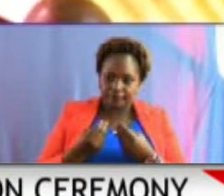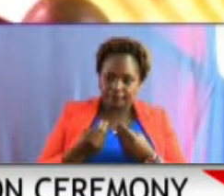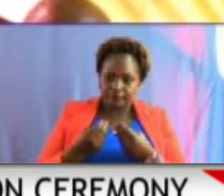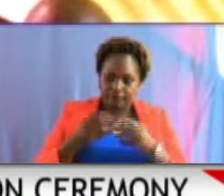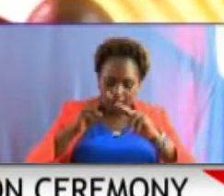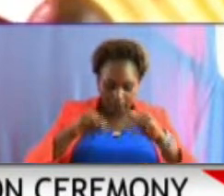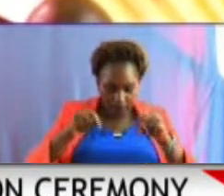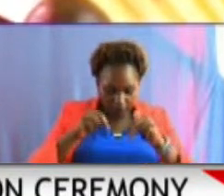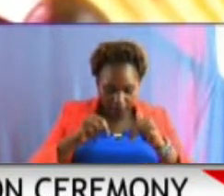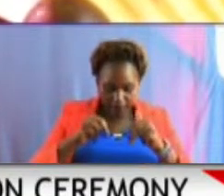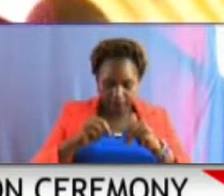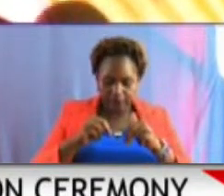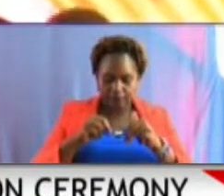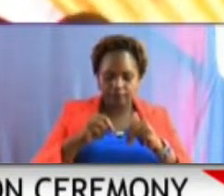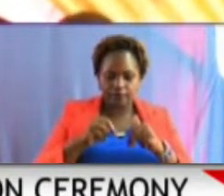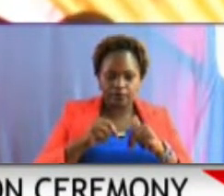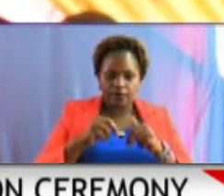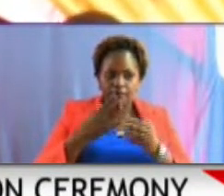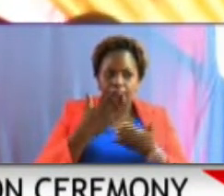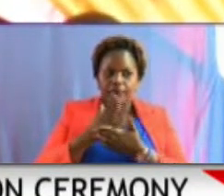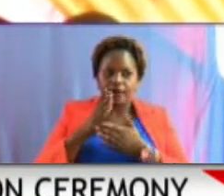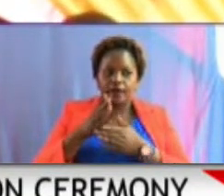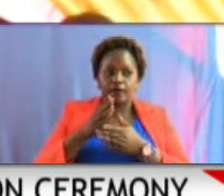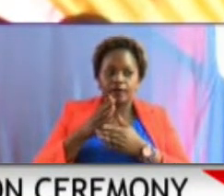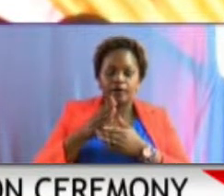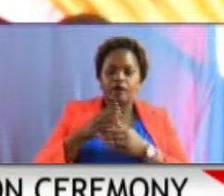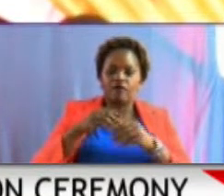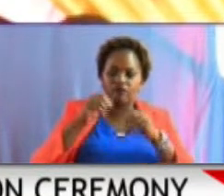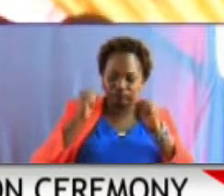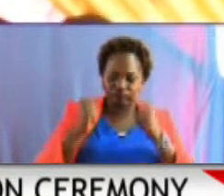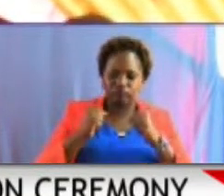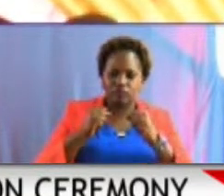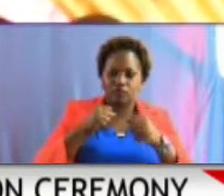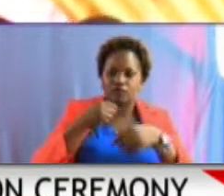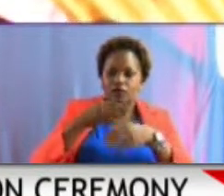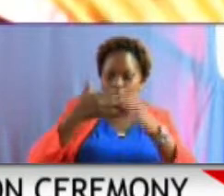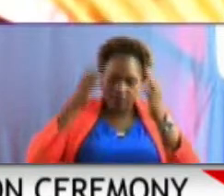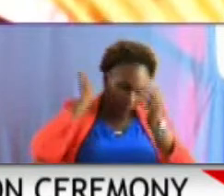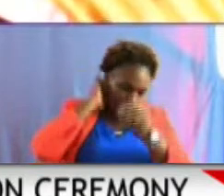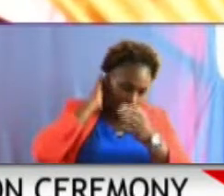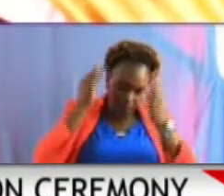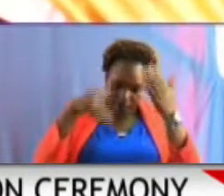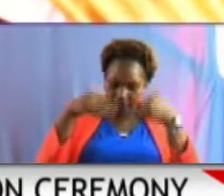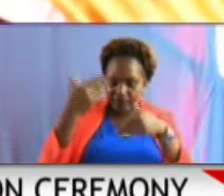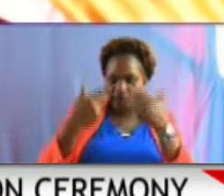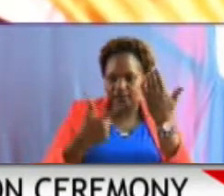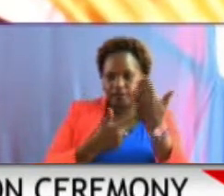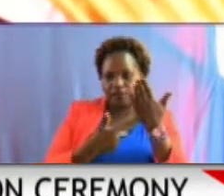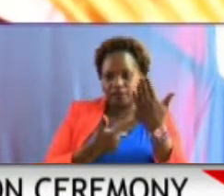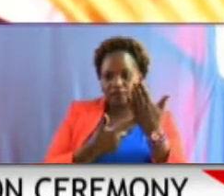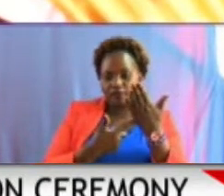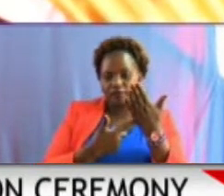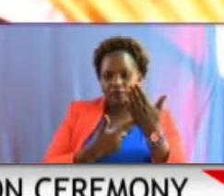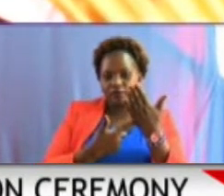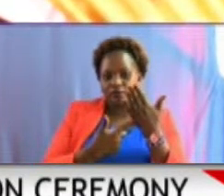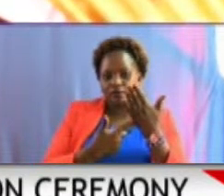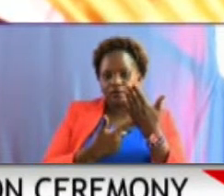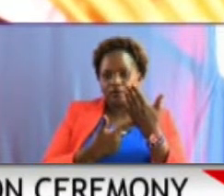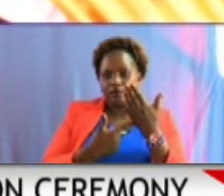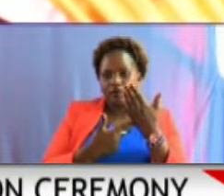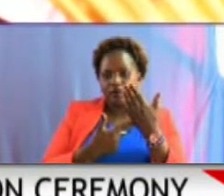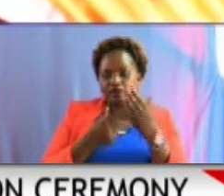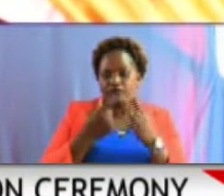Research and innovation are part of the core mandate of Murang'A University of Technology. Since I